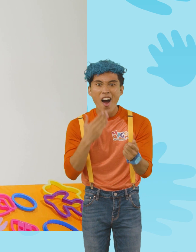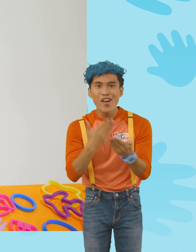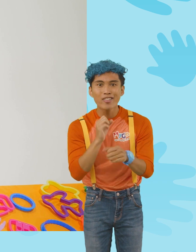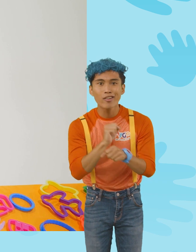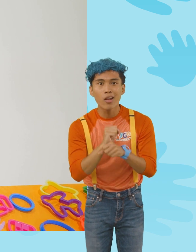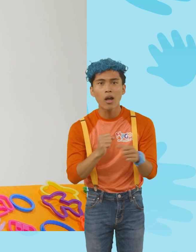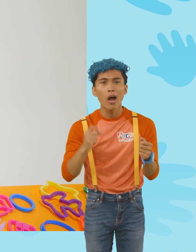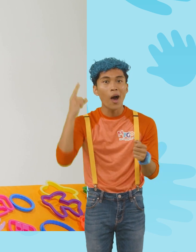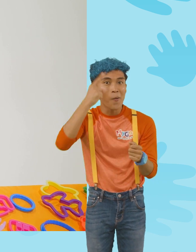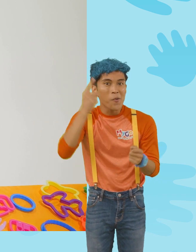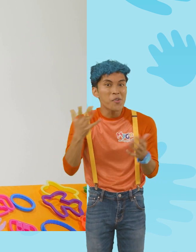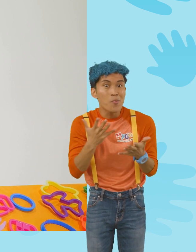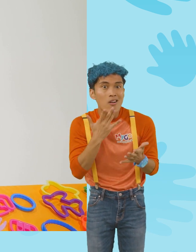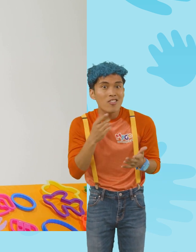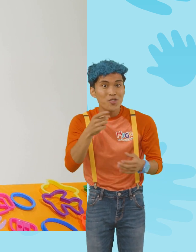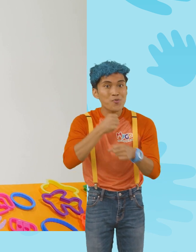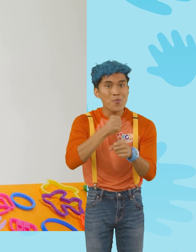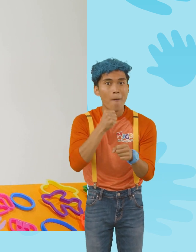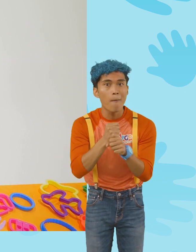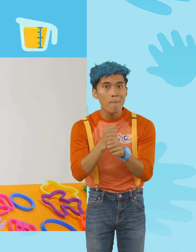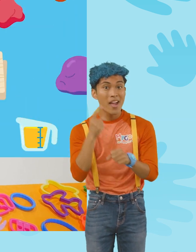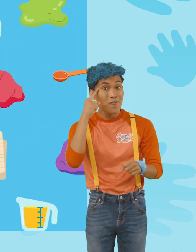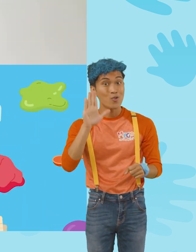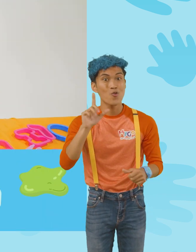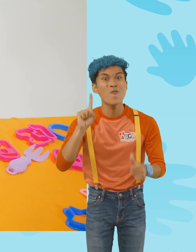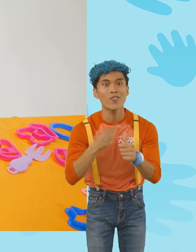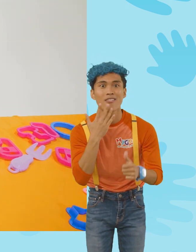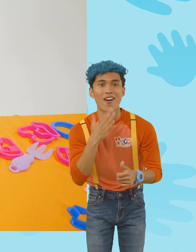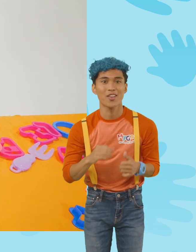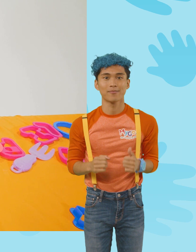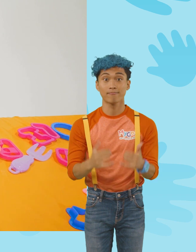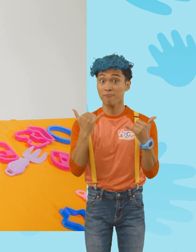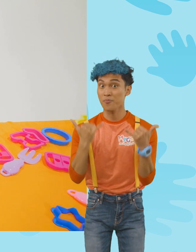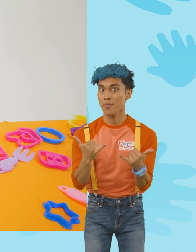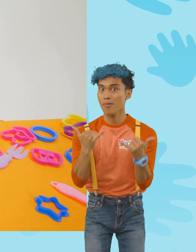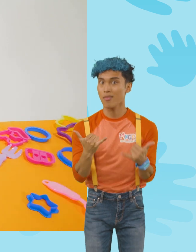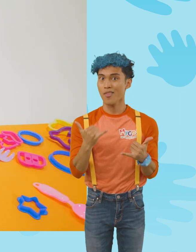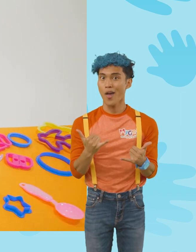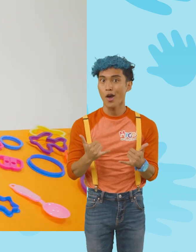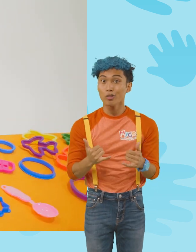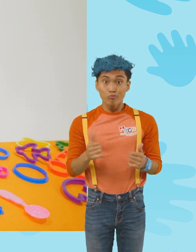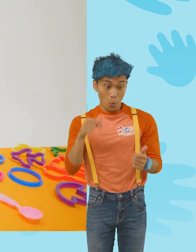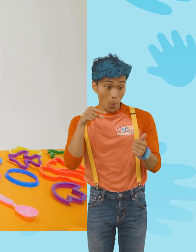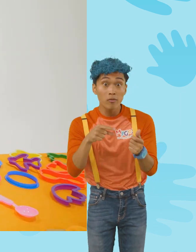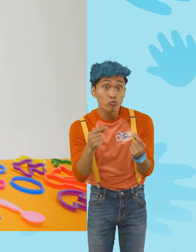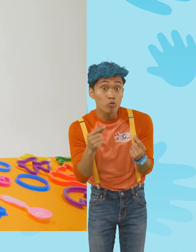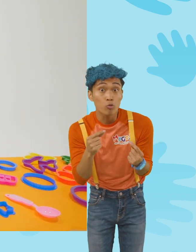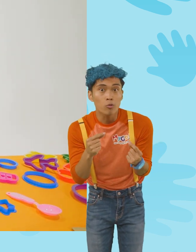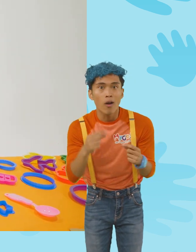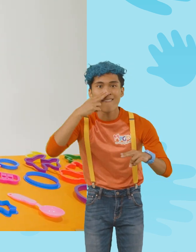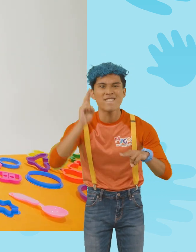I wonder what color you're gonna make at home for your first color. So now what you can do with this, it's so much